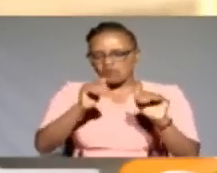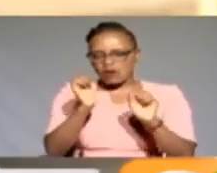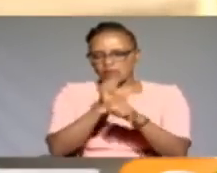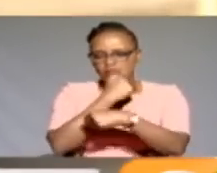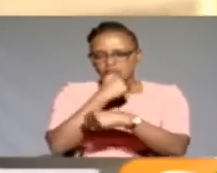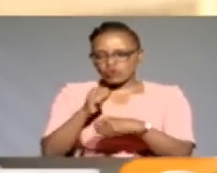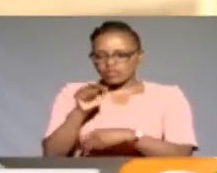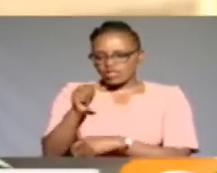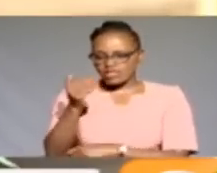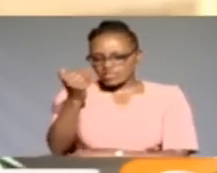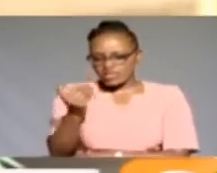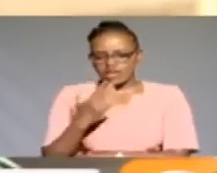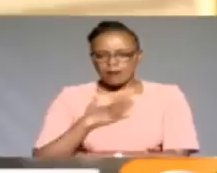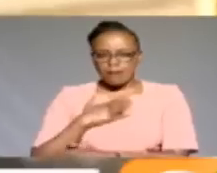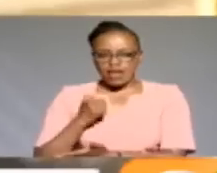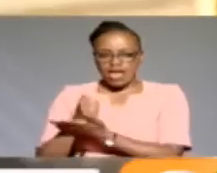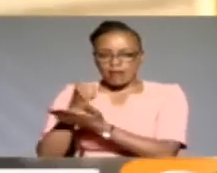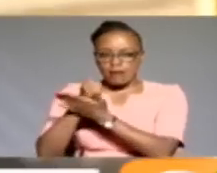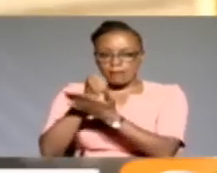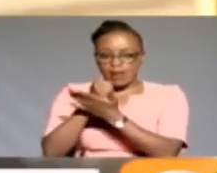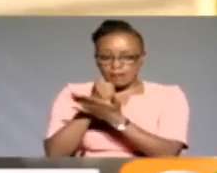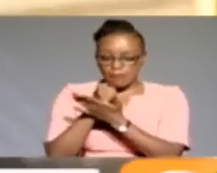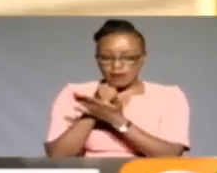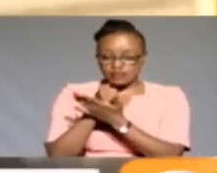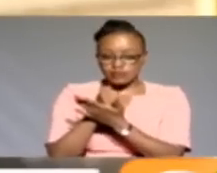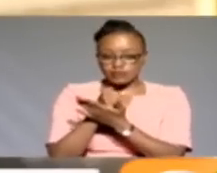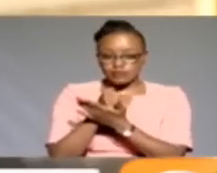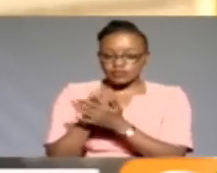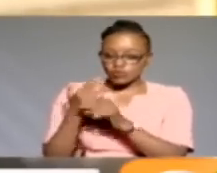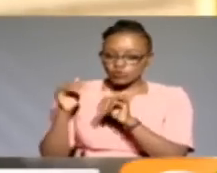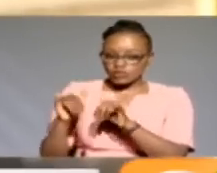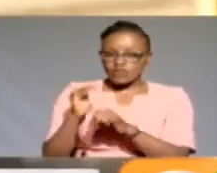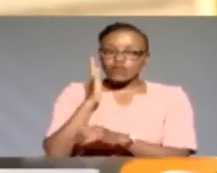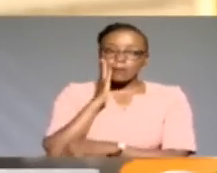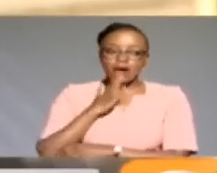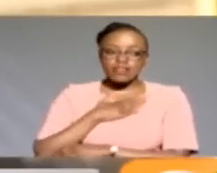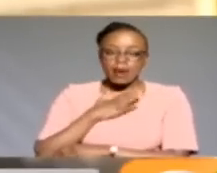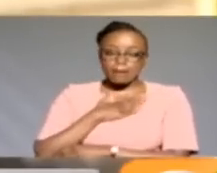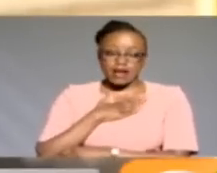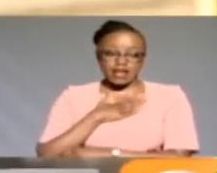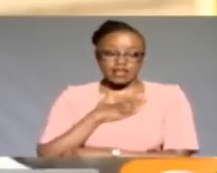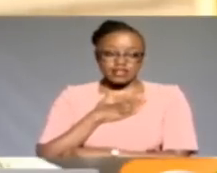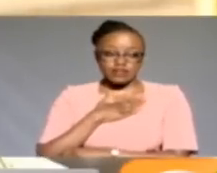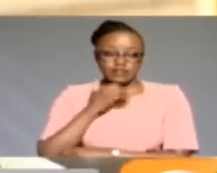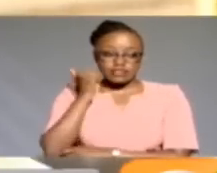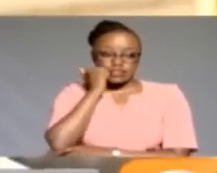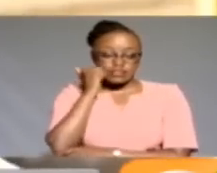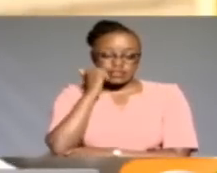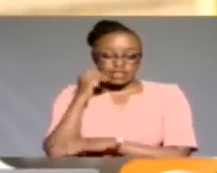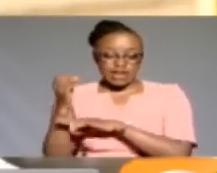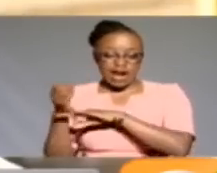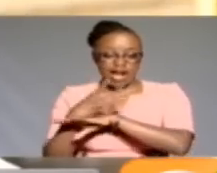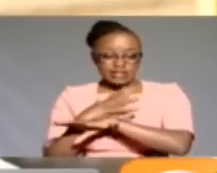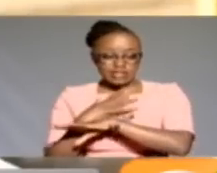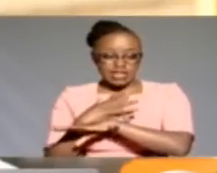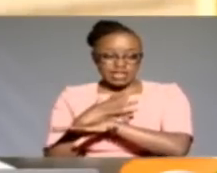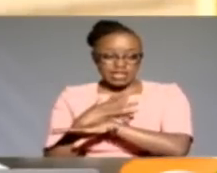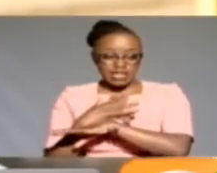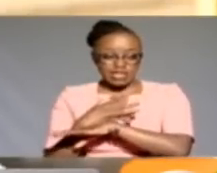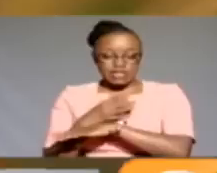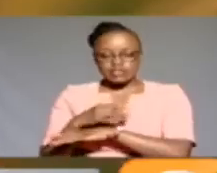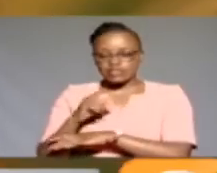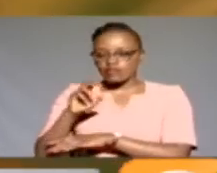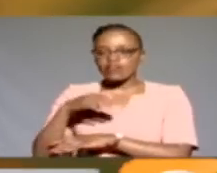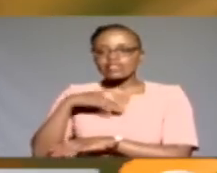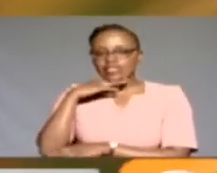Huyo mtoto wangu alikuwa anamsaidia. Na tukakaa, mama yangu akapatwa na shida ya kansa